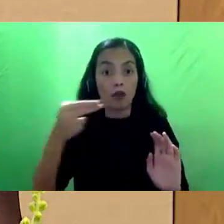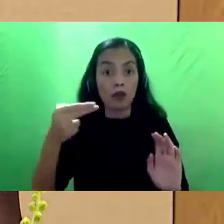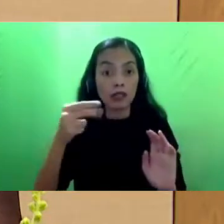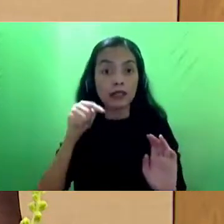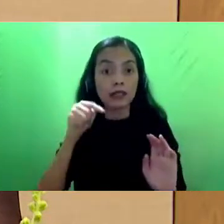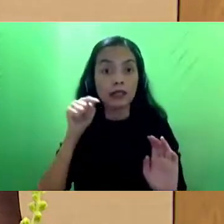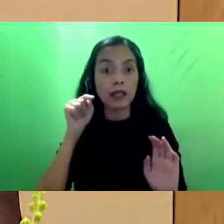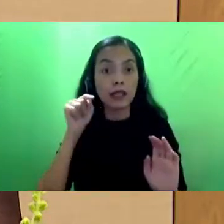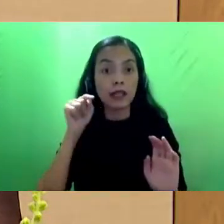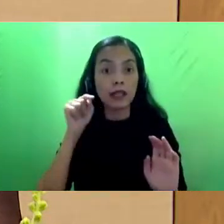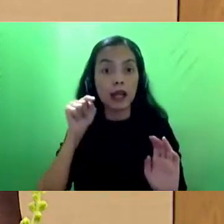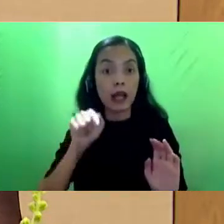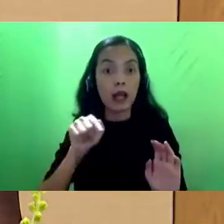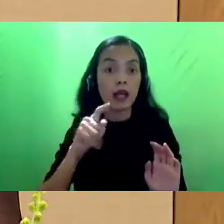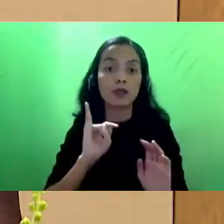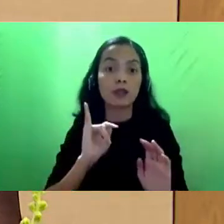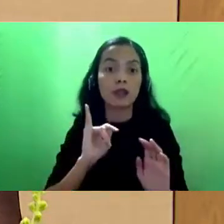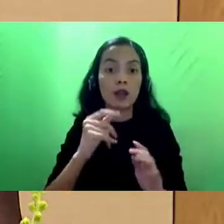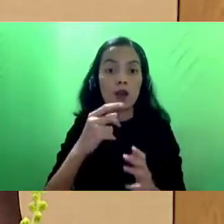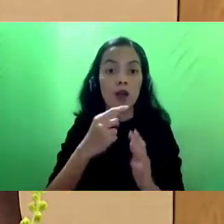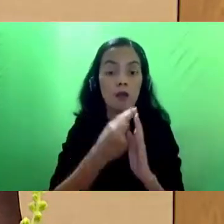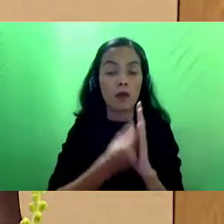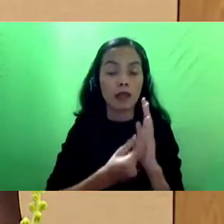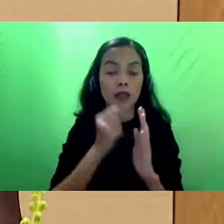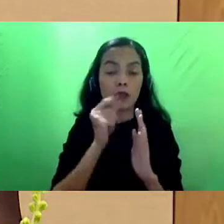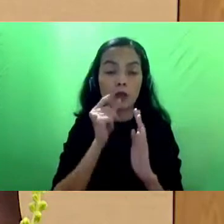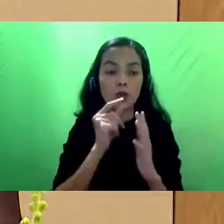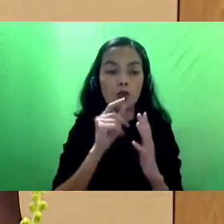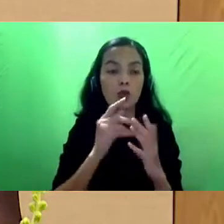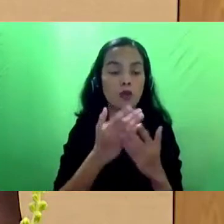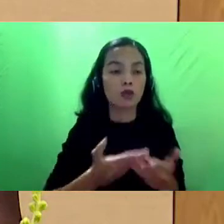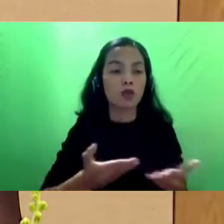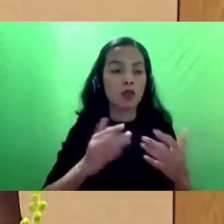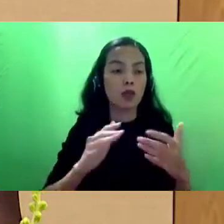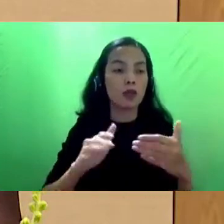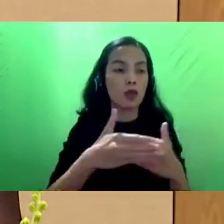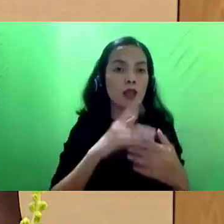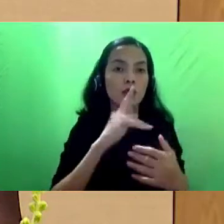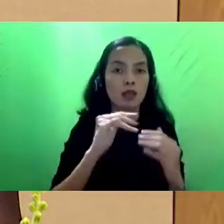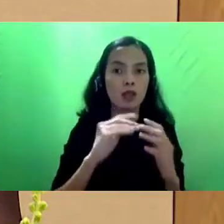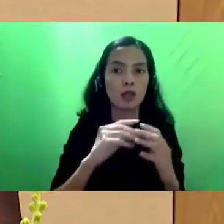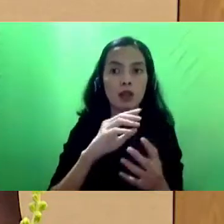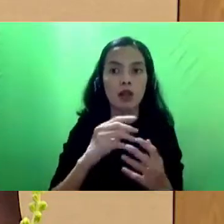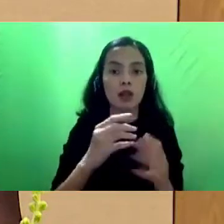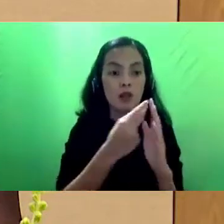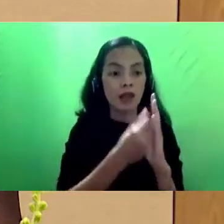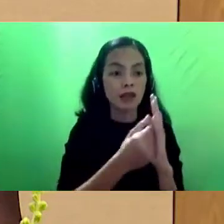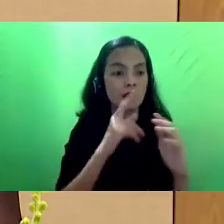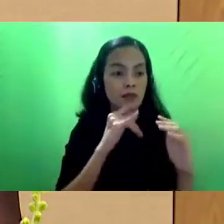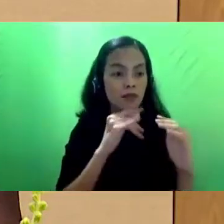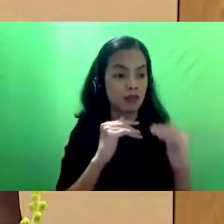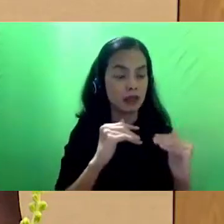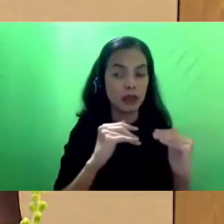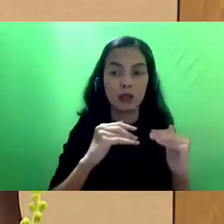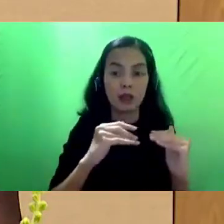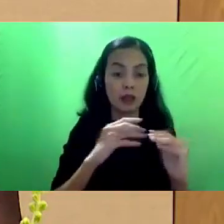expand the budget for social protection 4 times than the pre-pandemic level, and that's contribute a lot